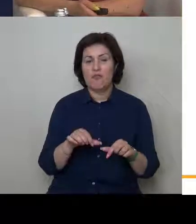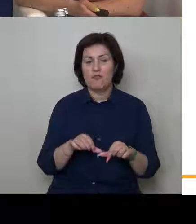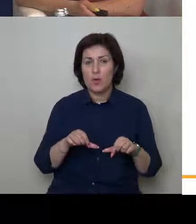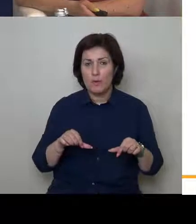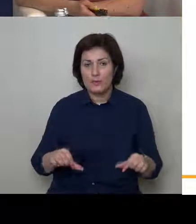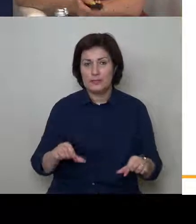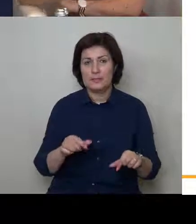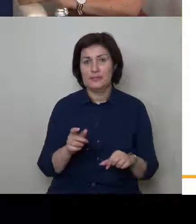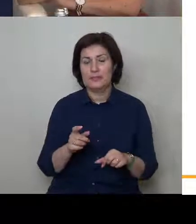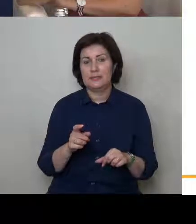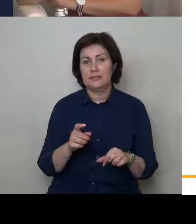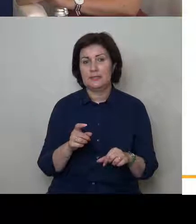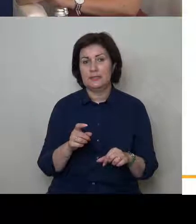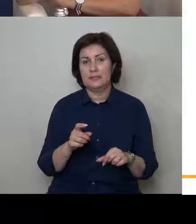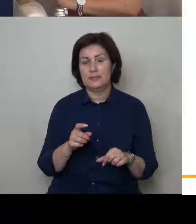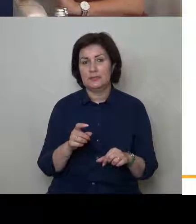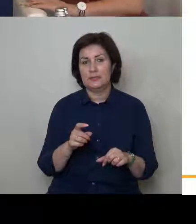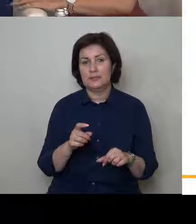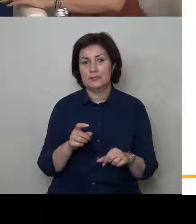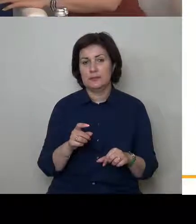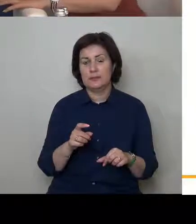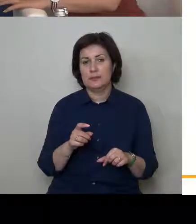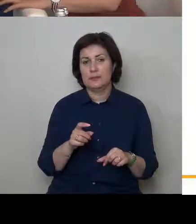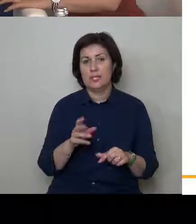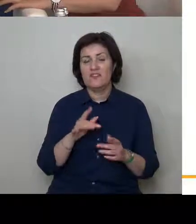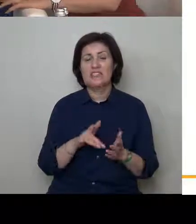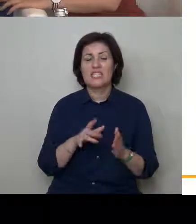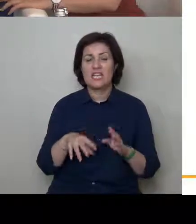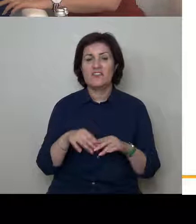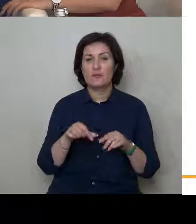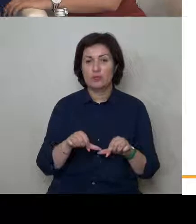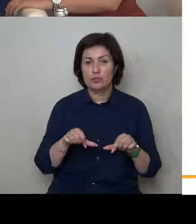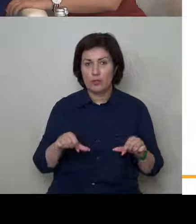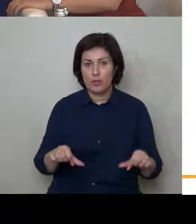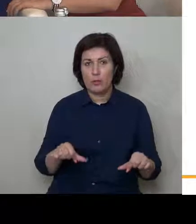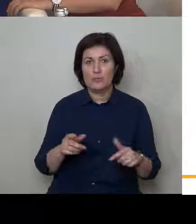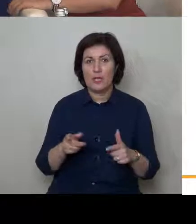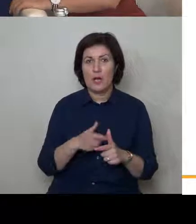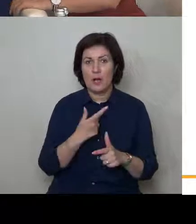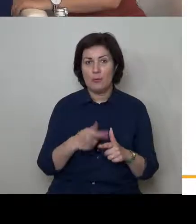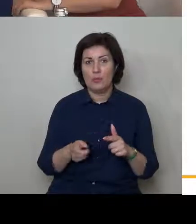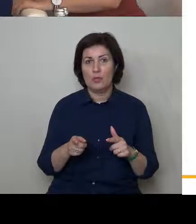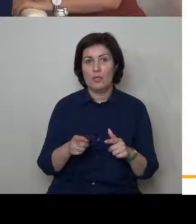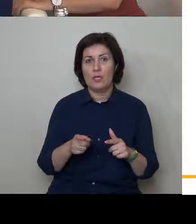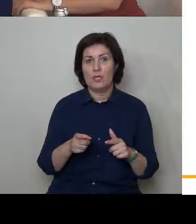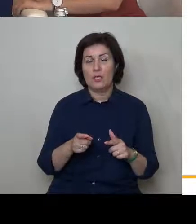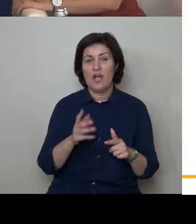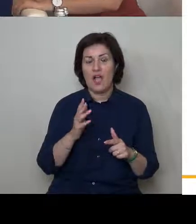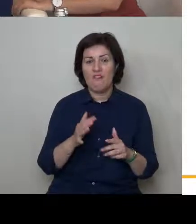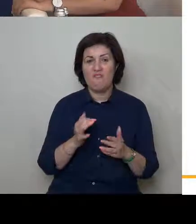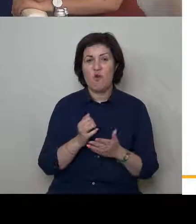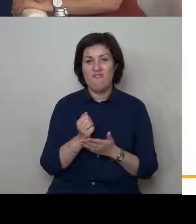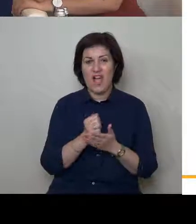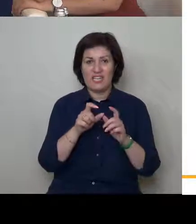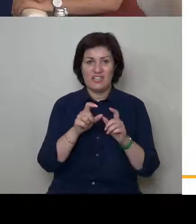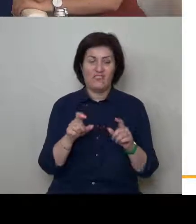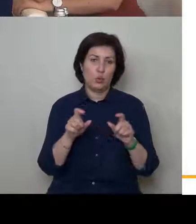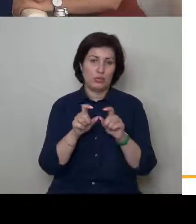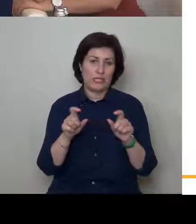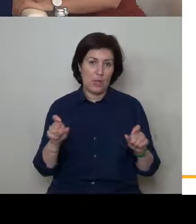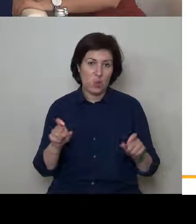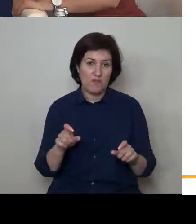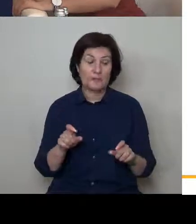the ballots by a commission or at the CEC or